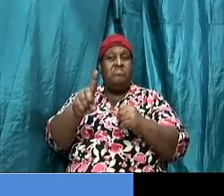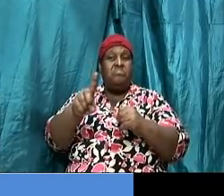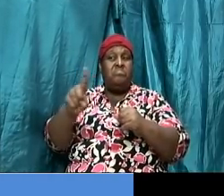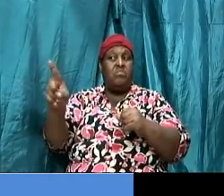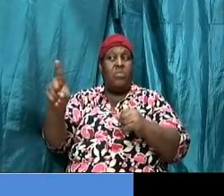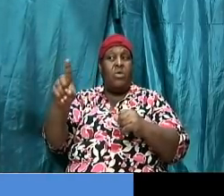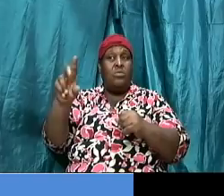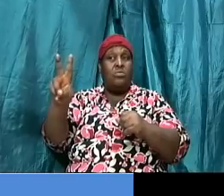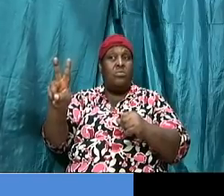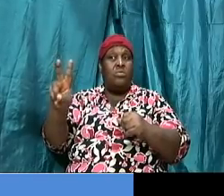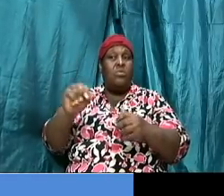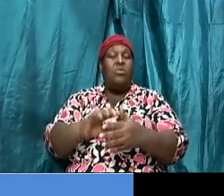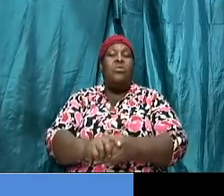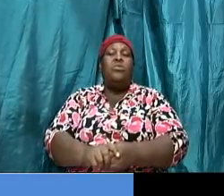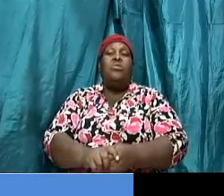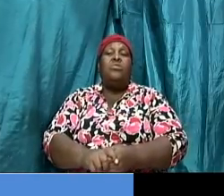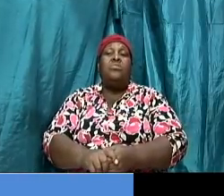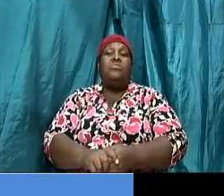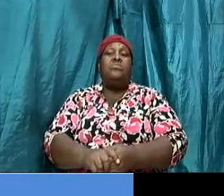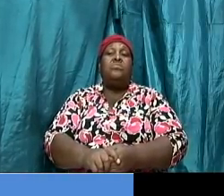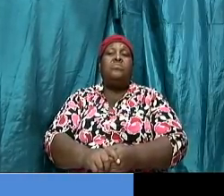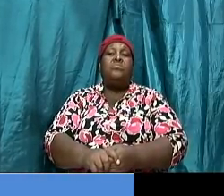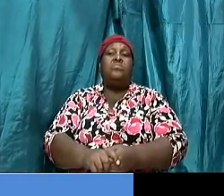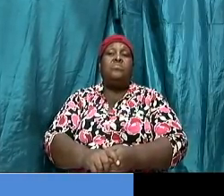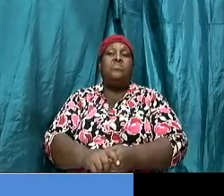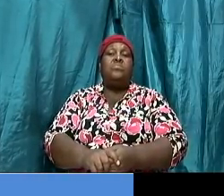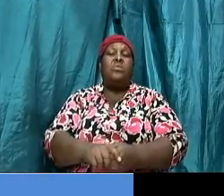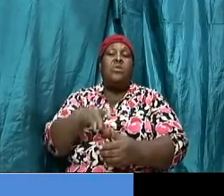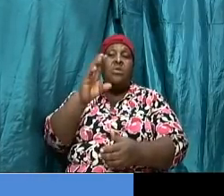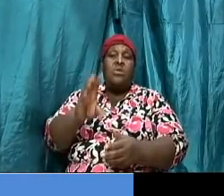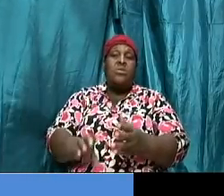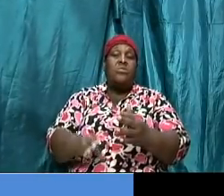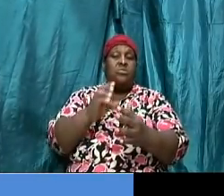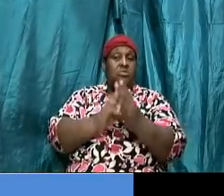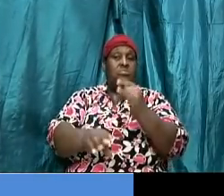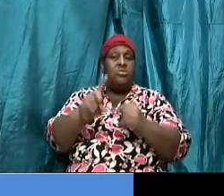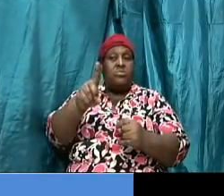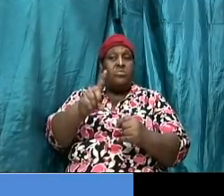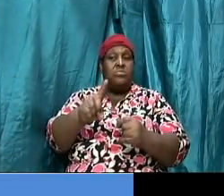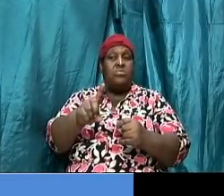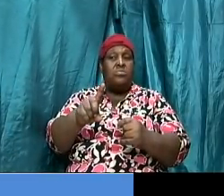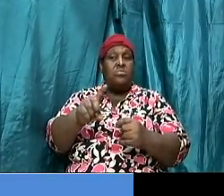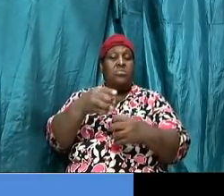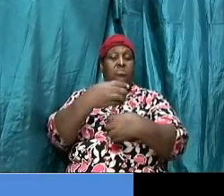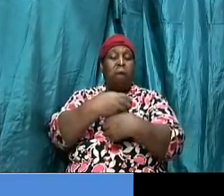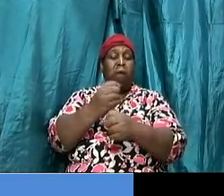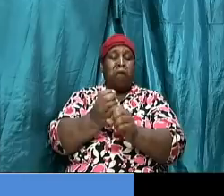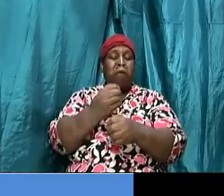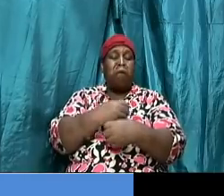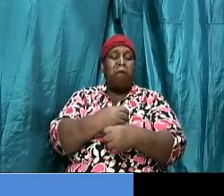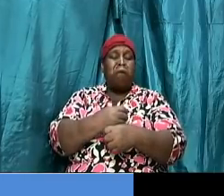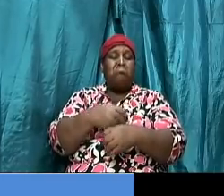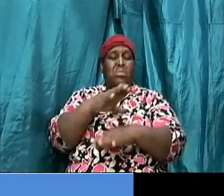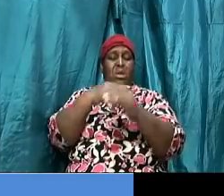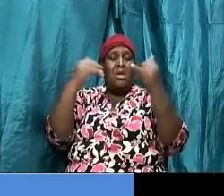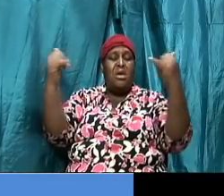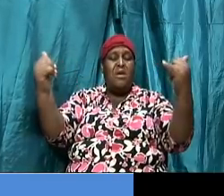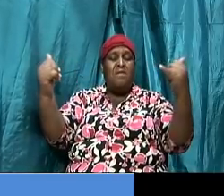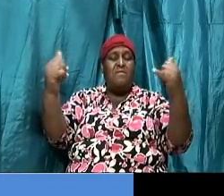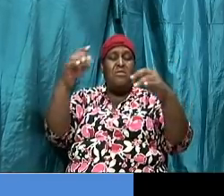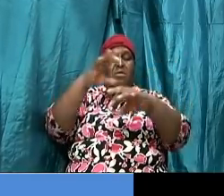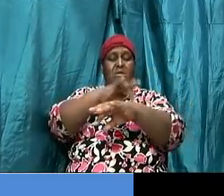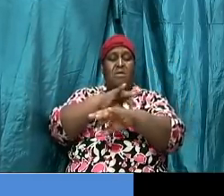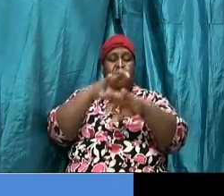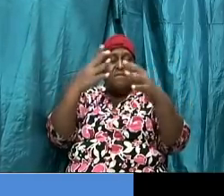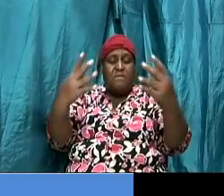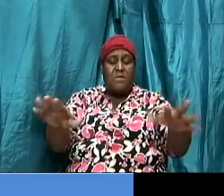2, it starts with the fact that Christ created the heaven and the earth were finished. So when the creation of heaven and earth was finished, it